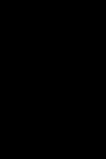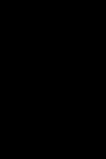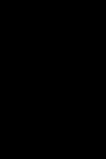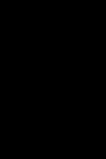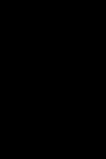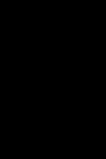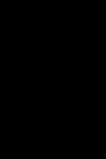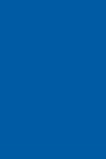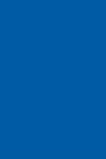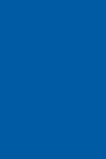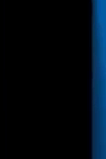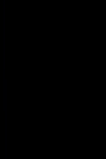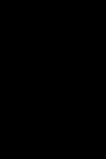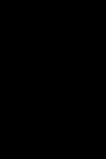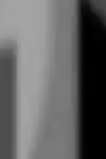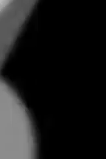Global Educator.